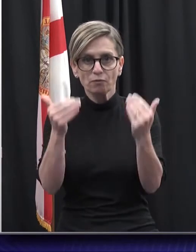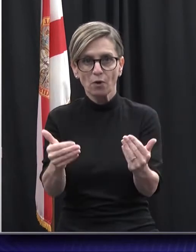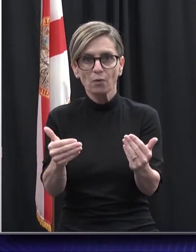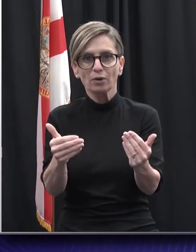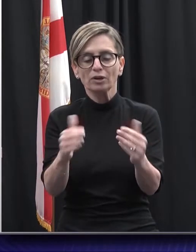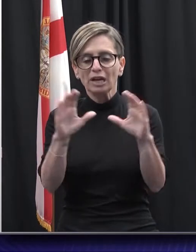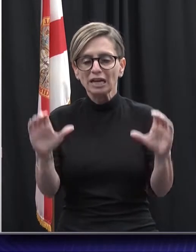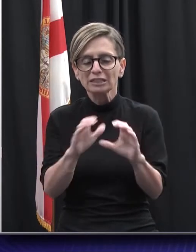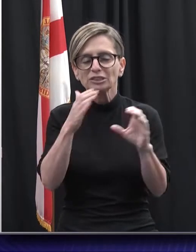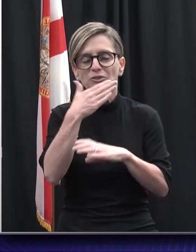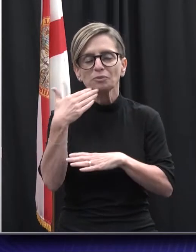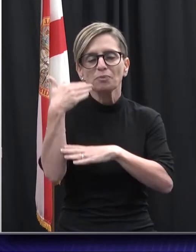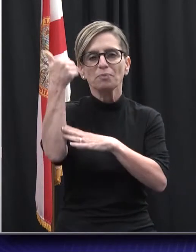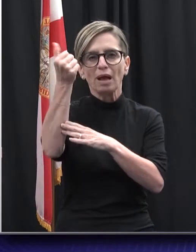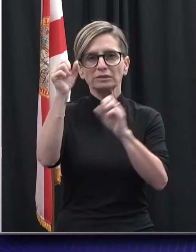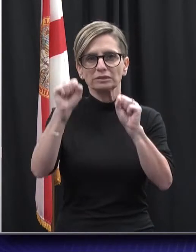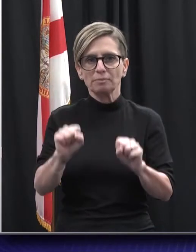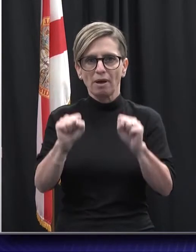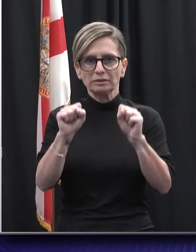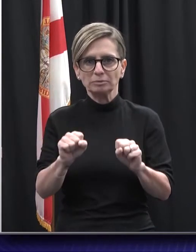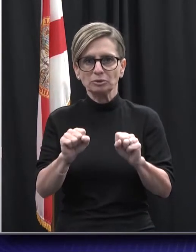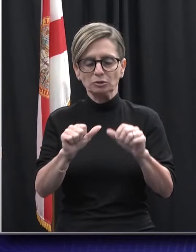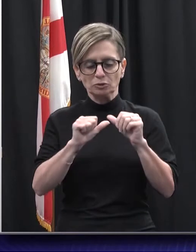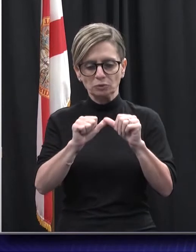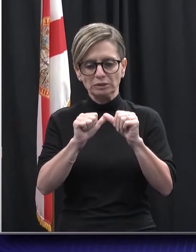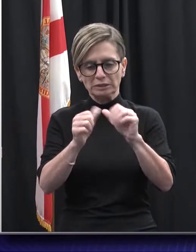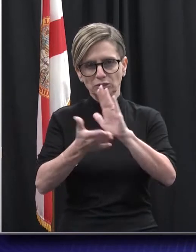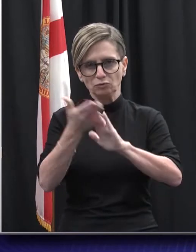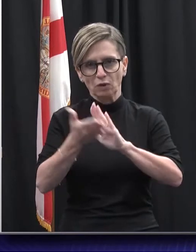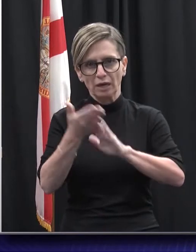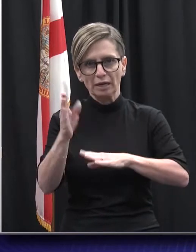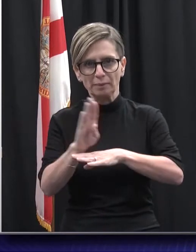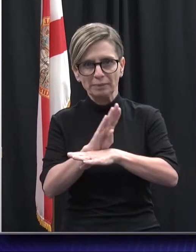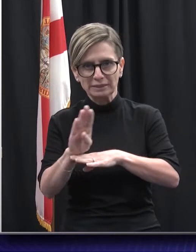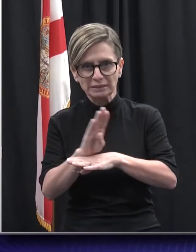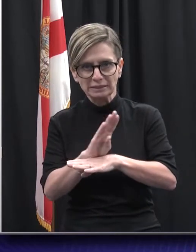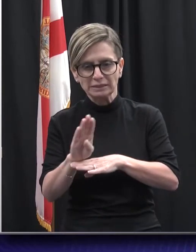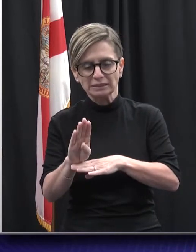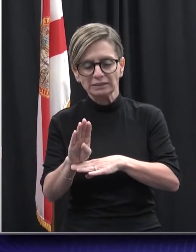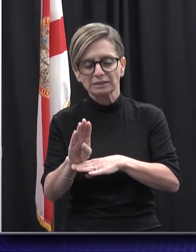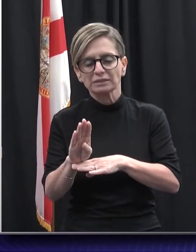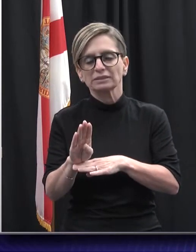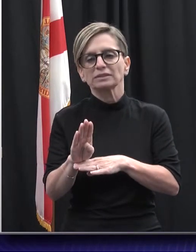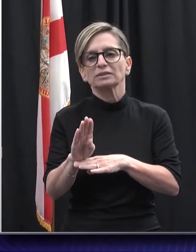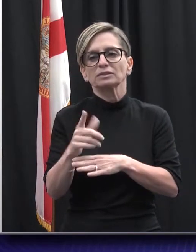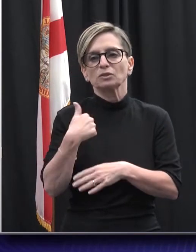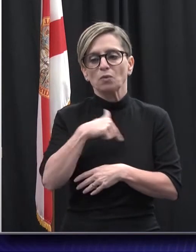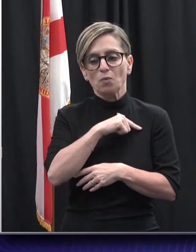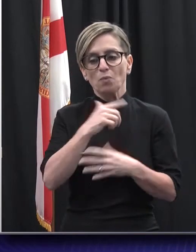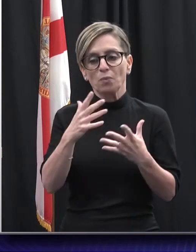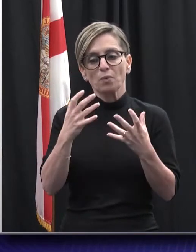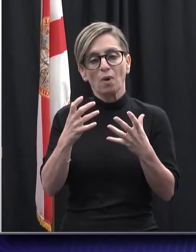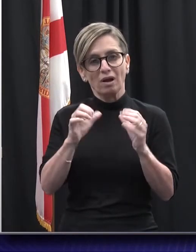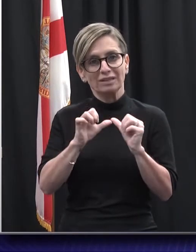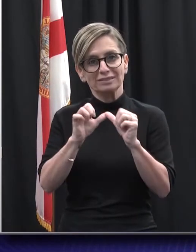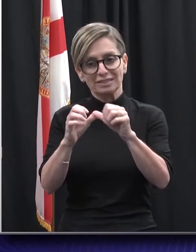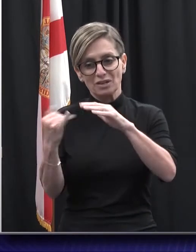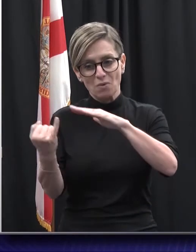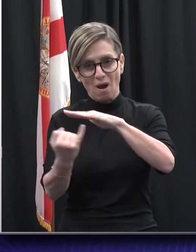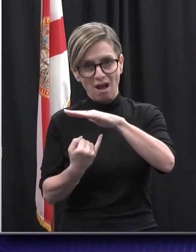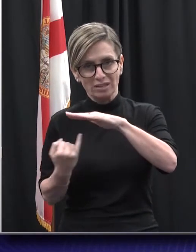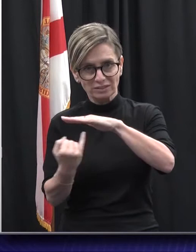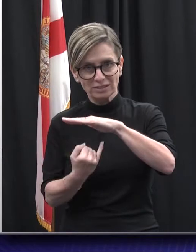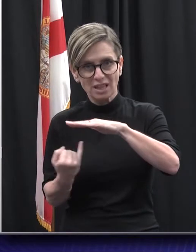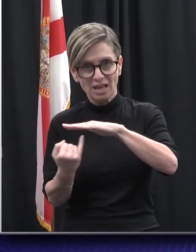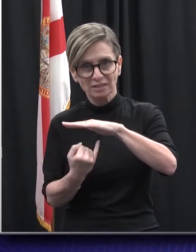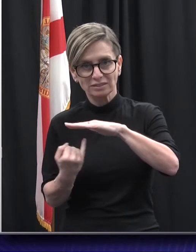do the best that you can to stay open for business. We want you to stay isolated. We want you to be able to